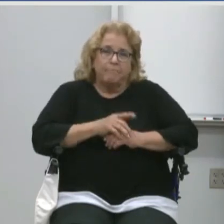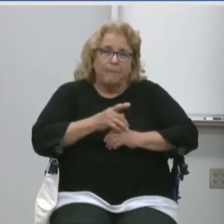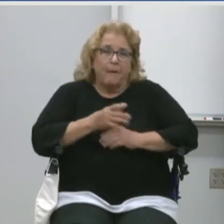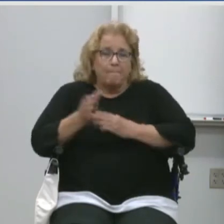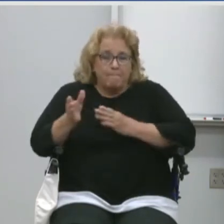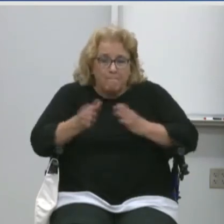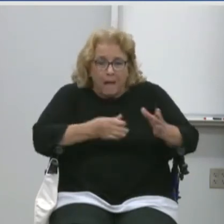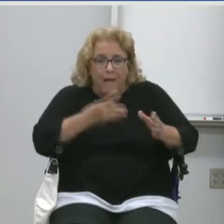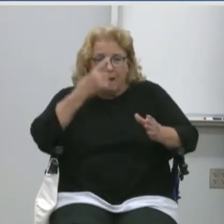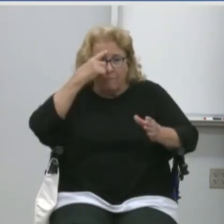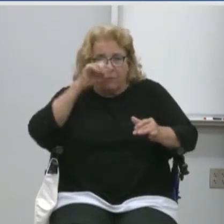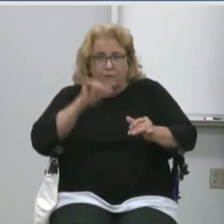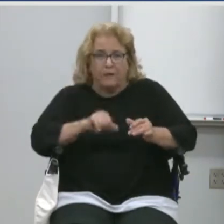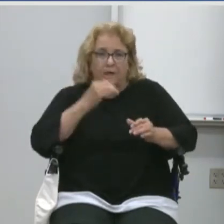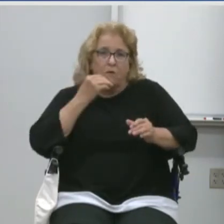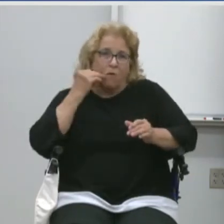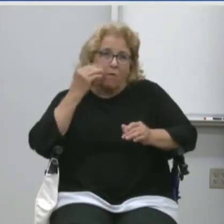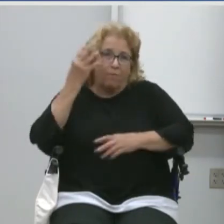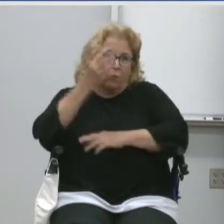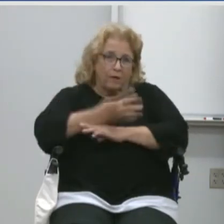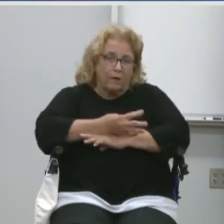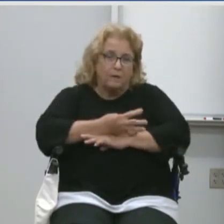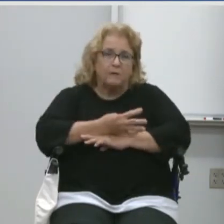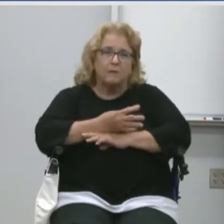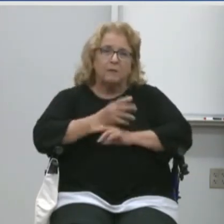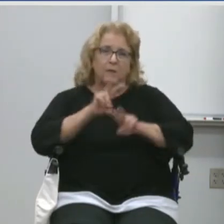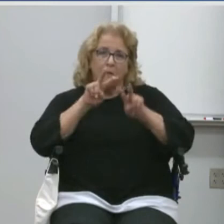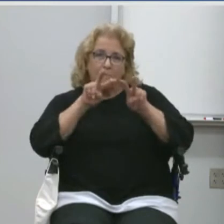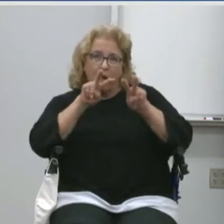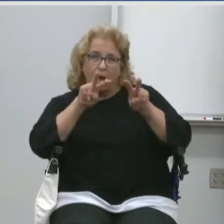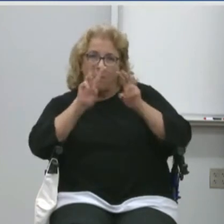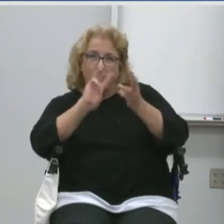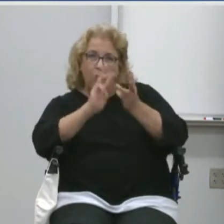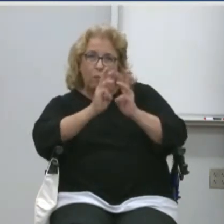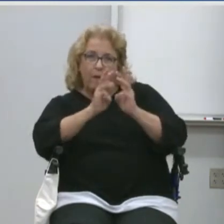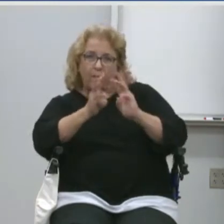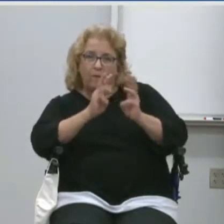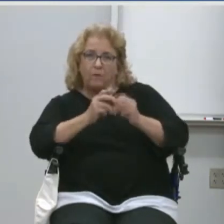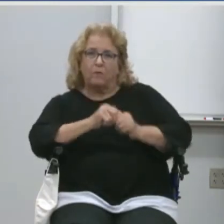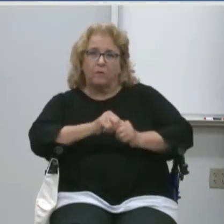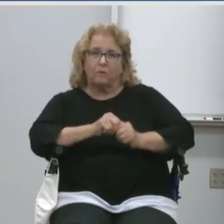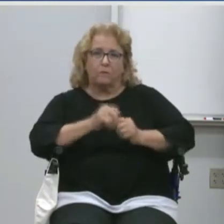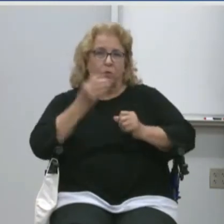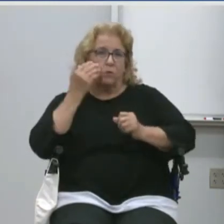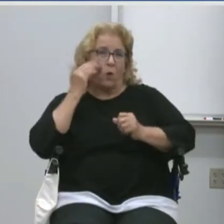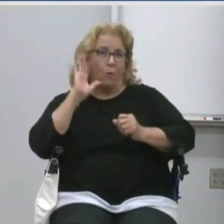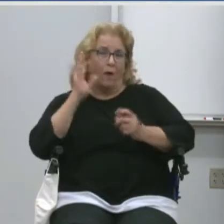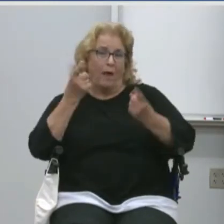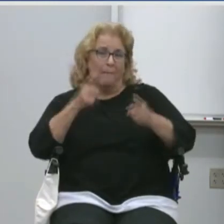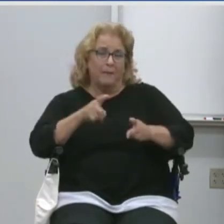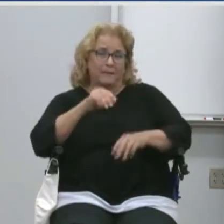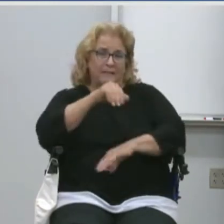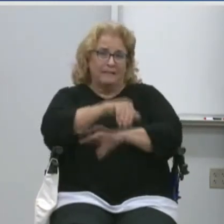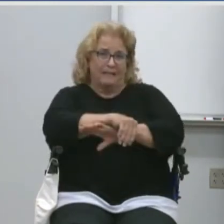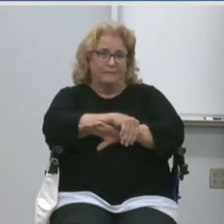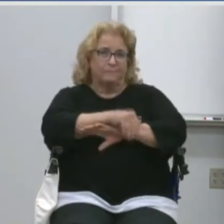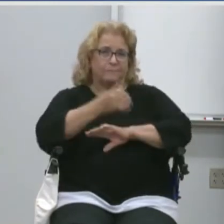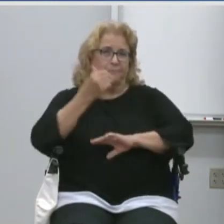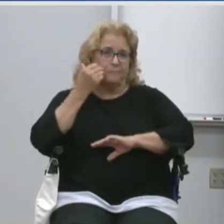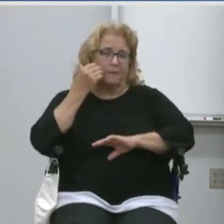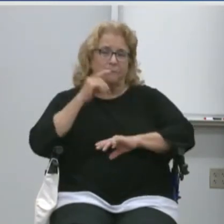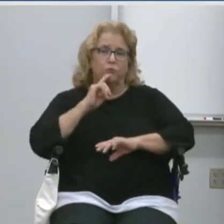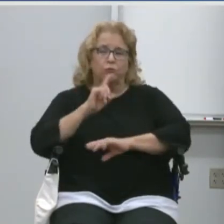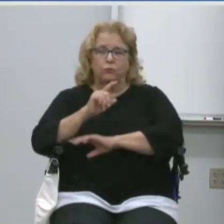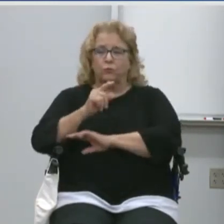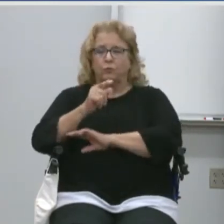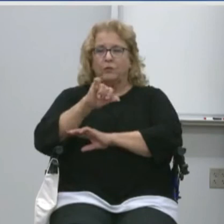4 days. Follow the weather closely. You know, this thing is going to hit at nighttime, and I'm sure Jim Judge can tell us if there's going